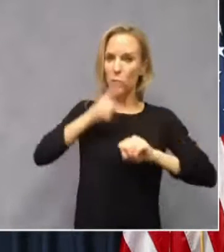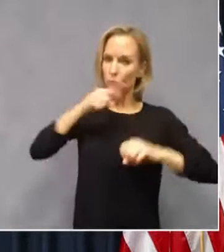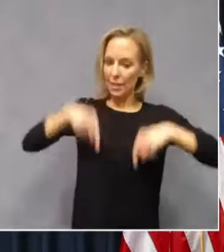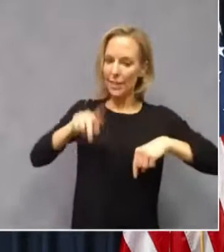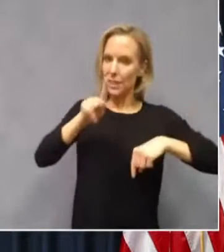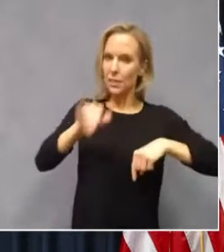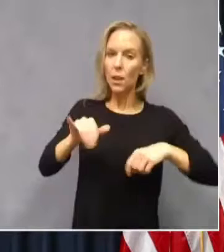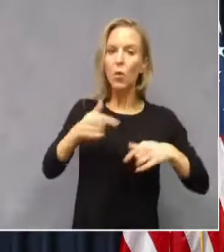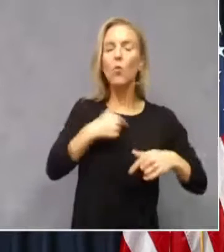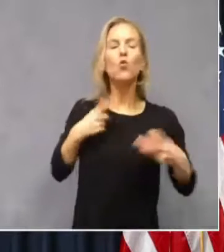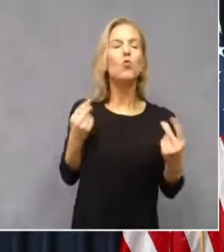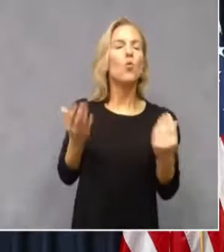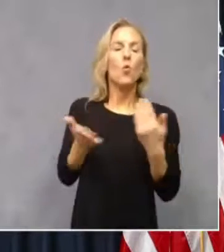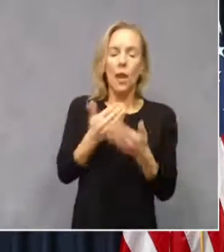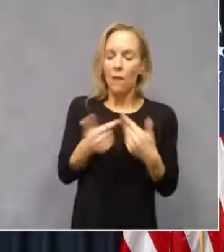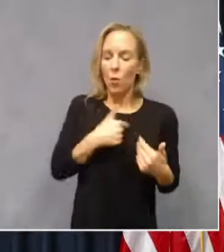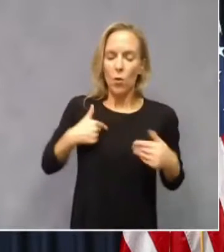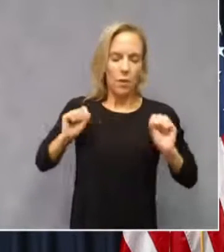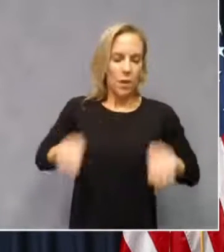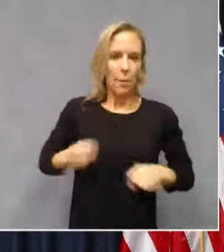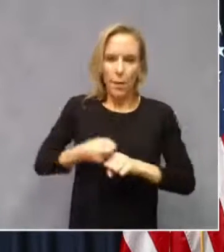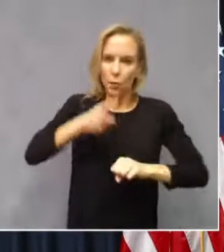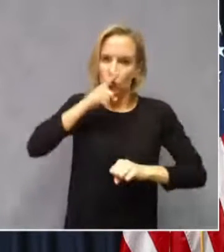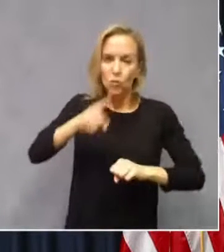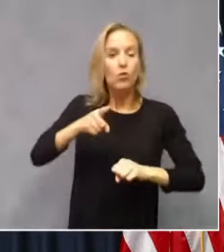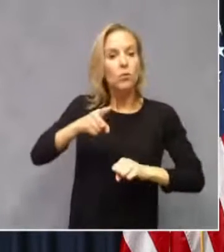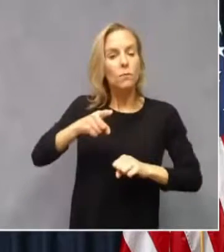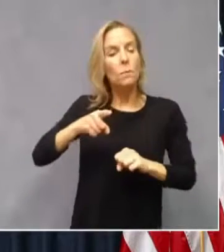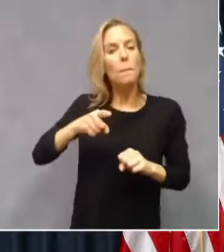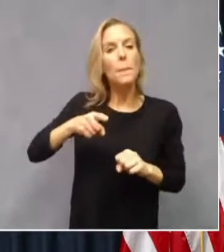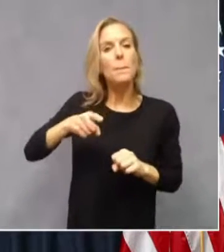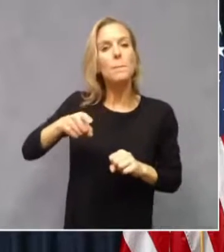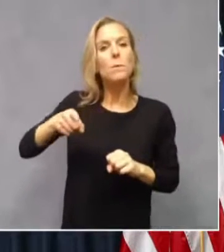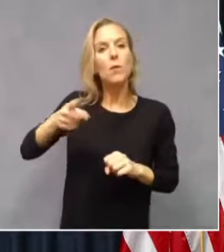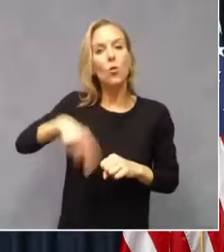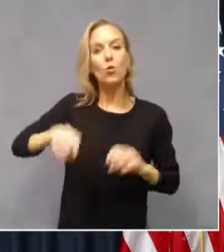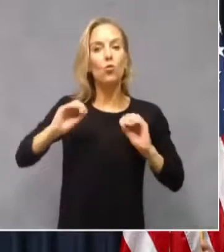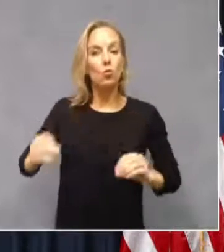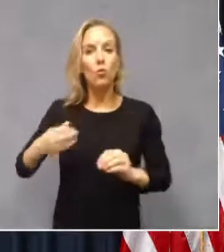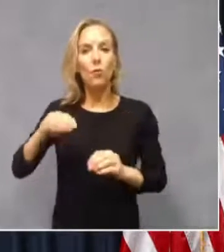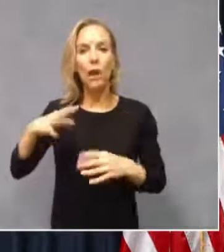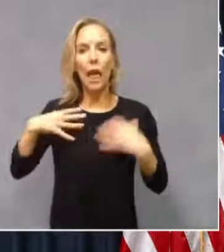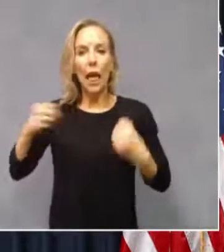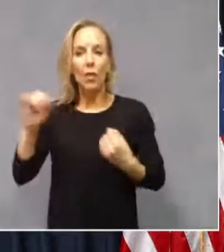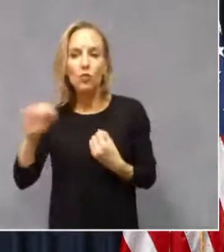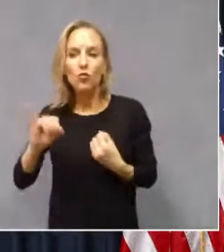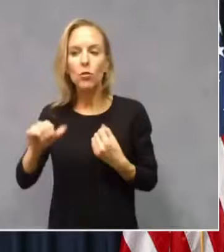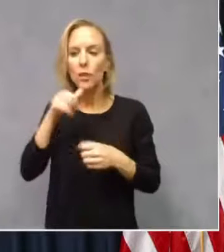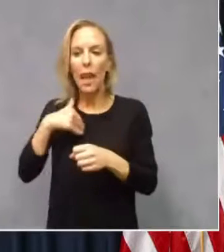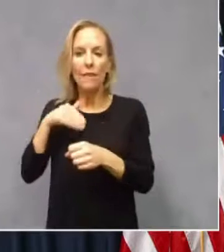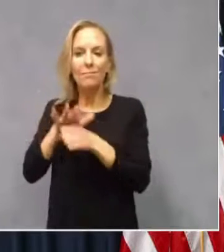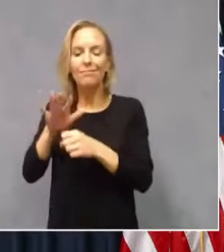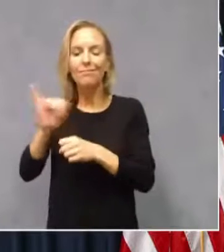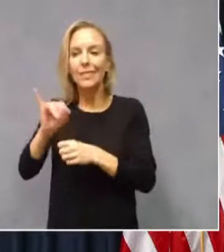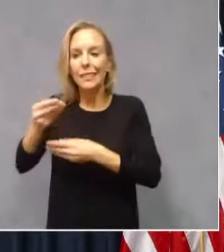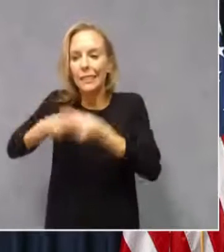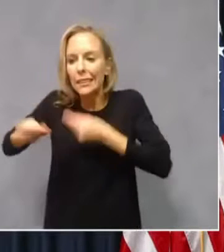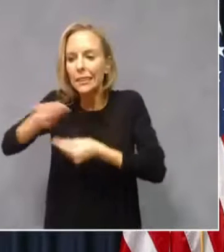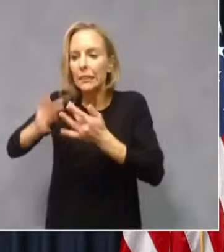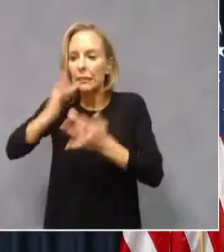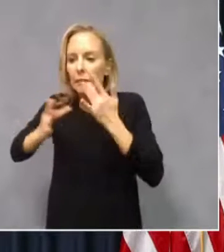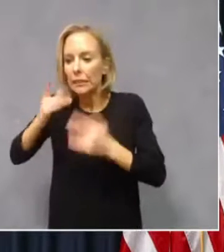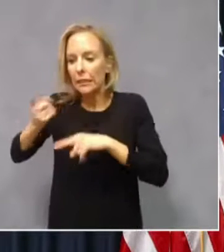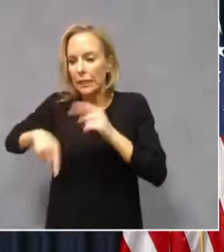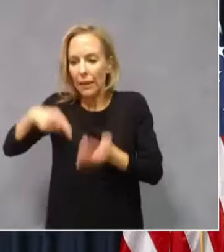takes to make sure those that are uninsured or underinsured, and if there is any charge, can't afford the vaccine,